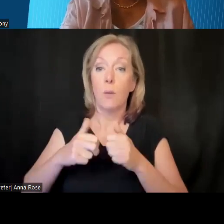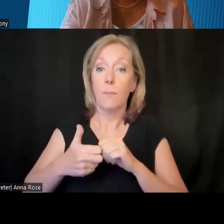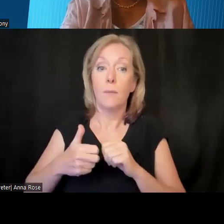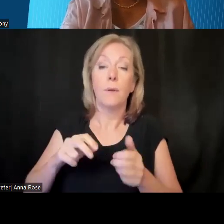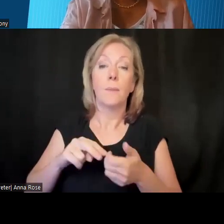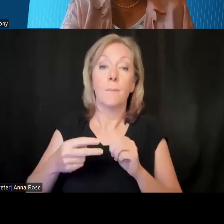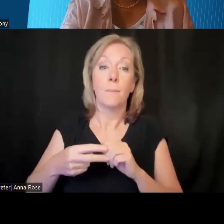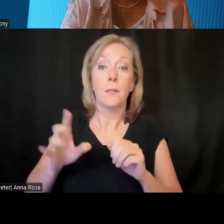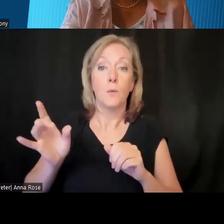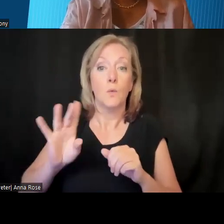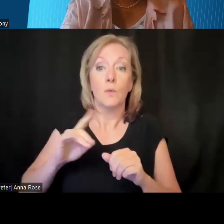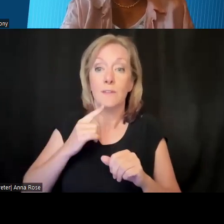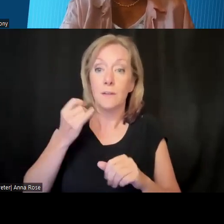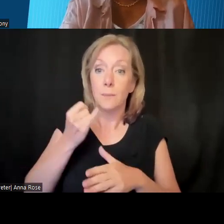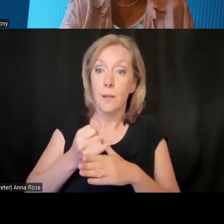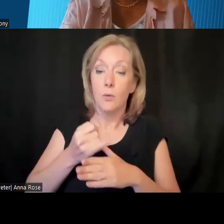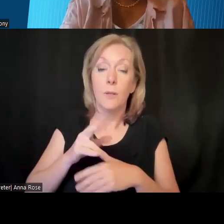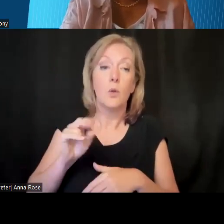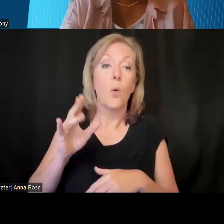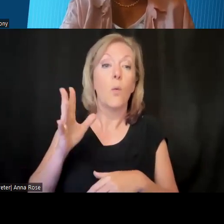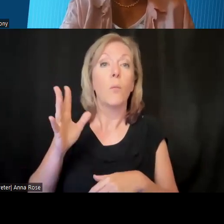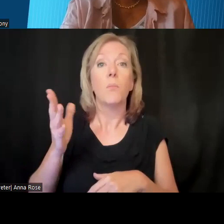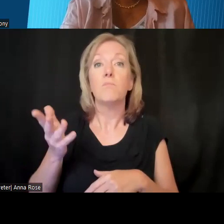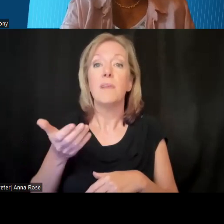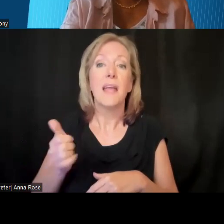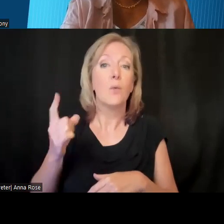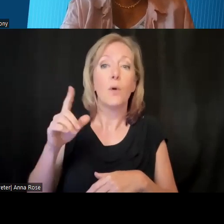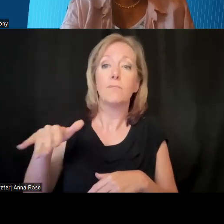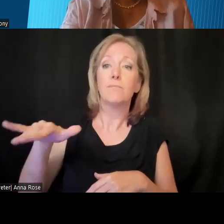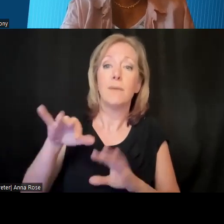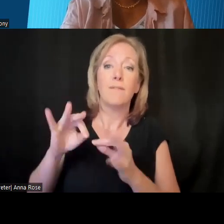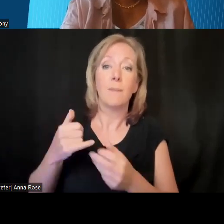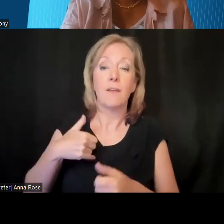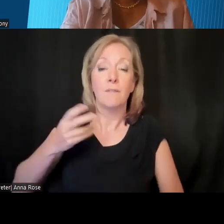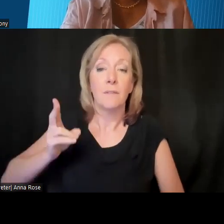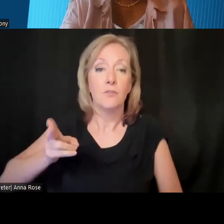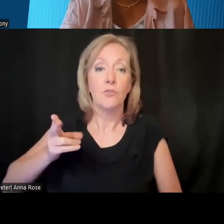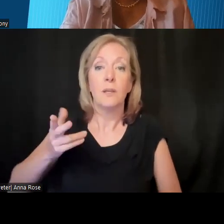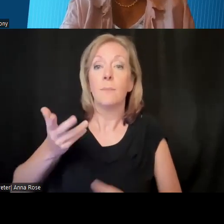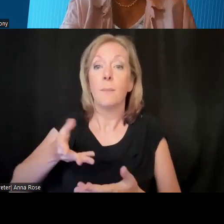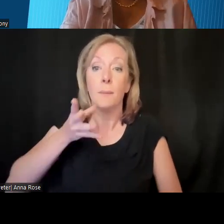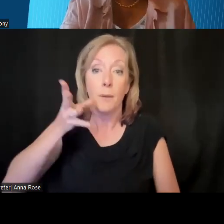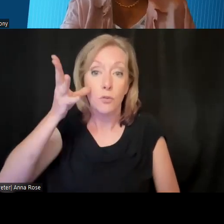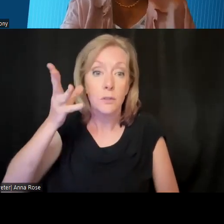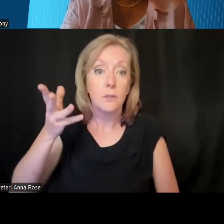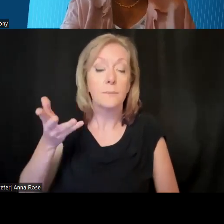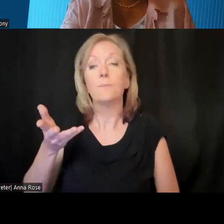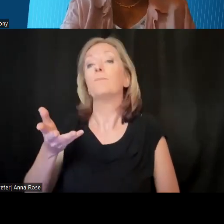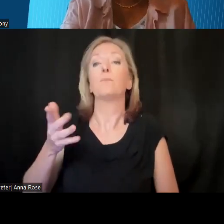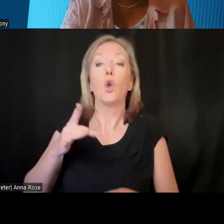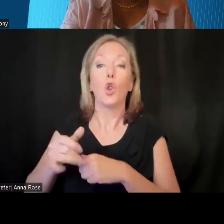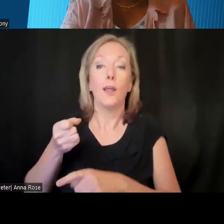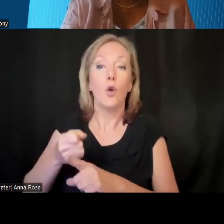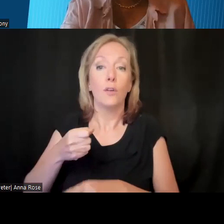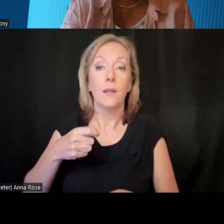the impairments that we talked about yesterday, but does somebody in the family have a history, parents, of early onset